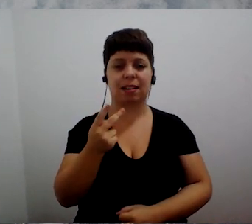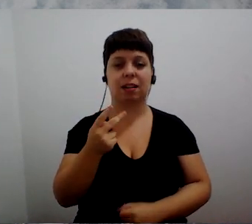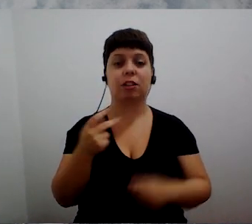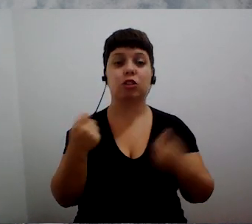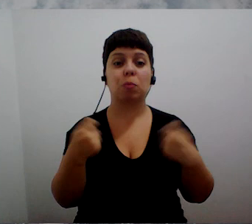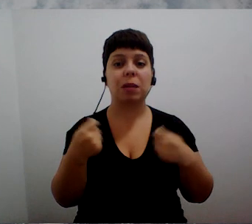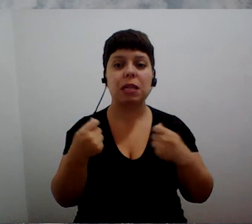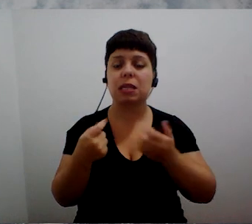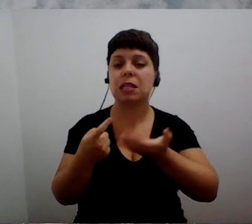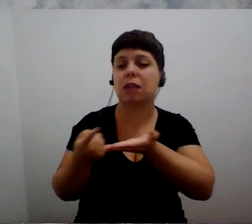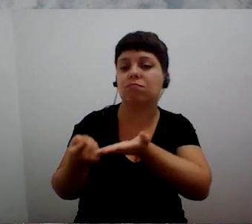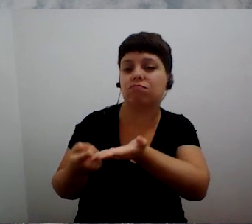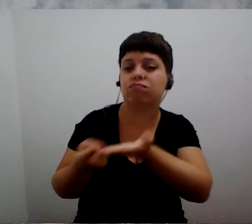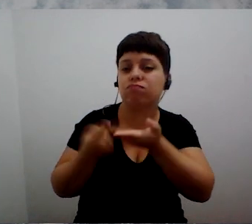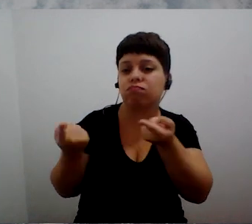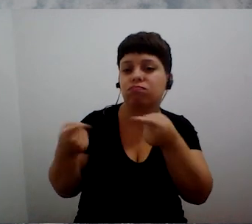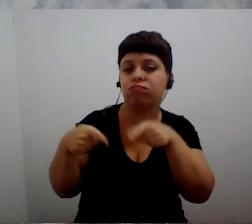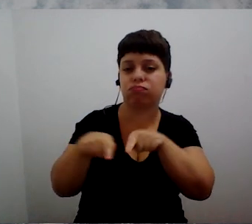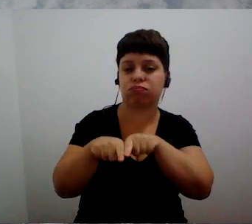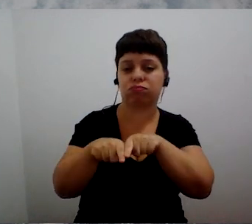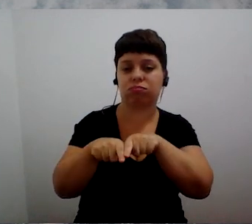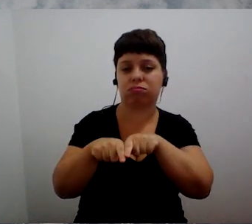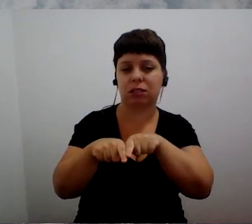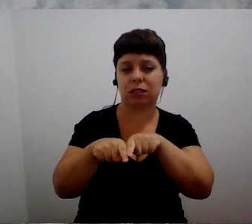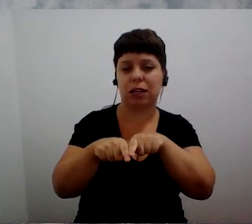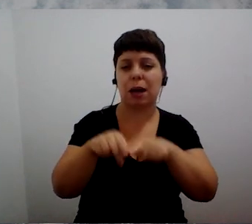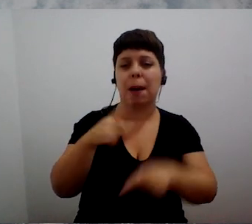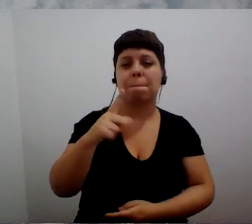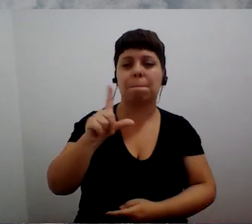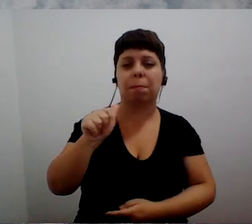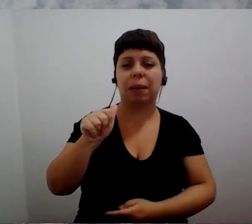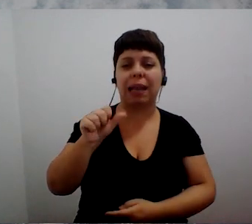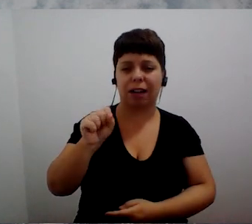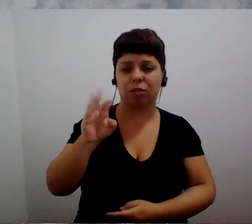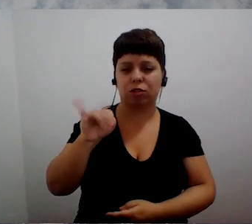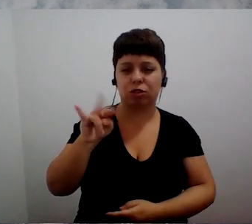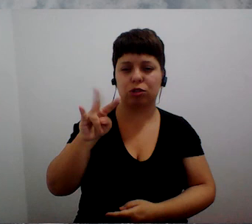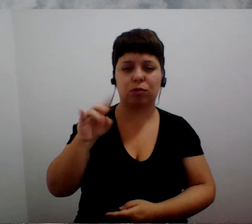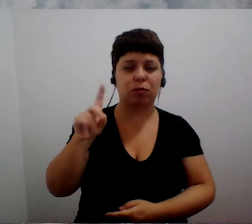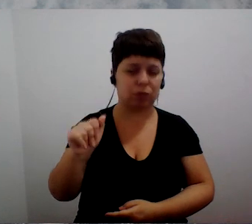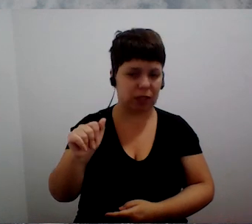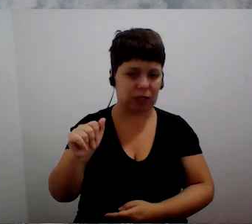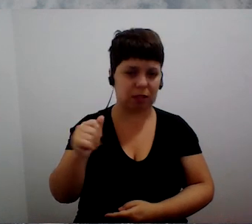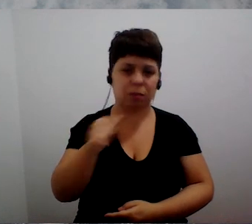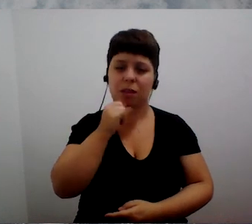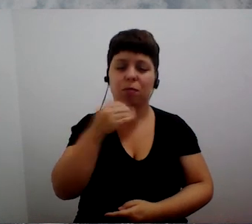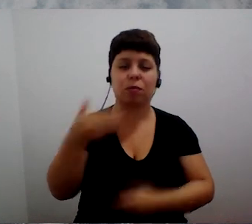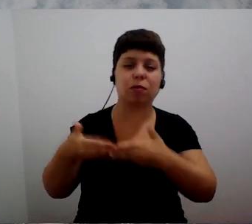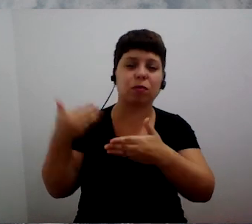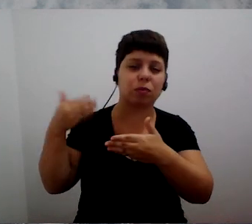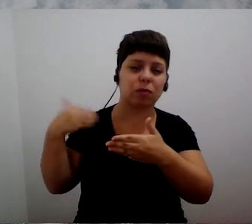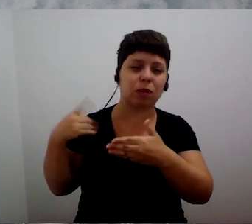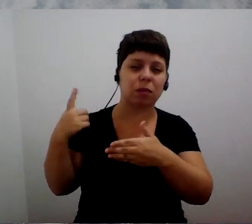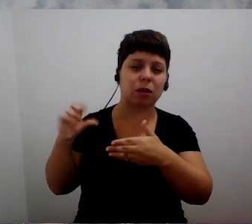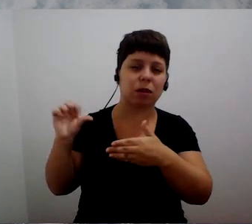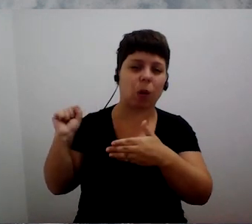And I agree with Karen when she says that we need partnership. Plastic Vida, maybe in the